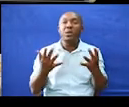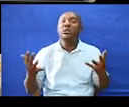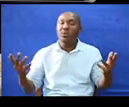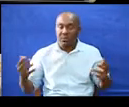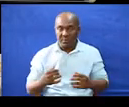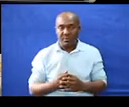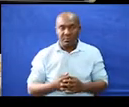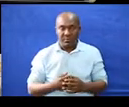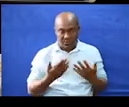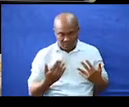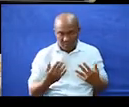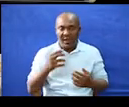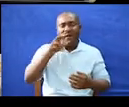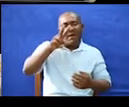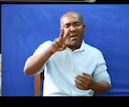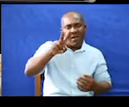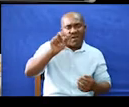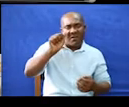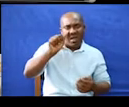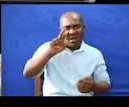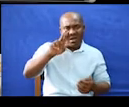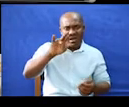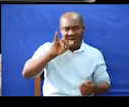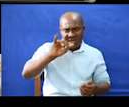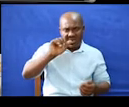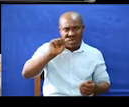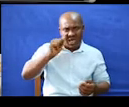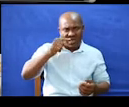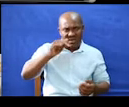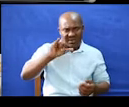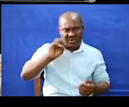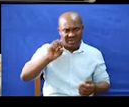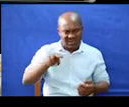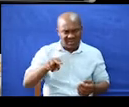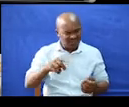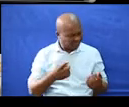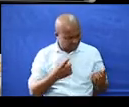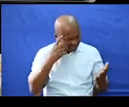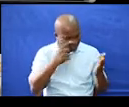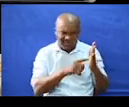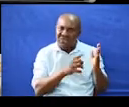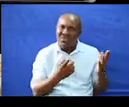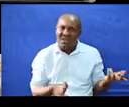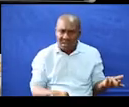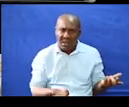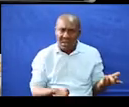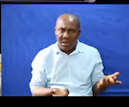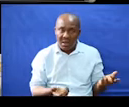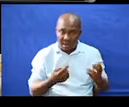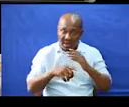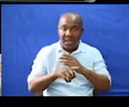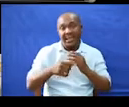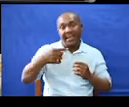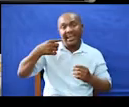is a variation? I'm sure you all know the definition of the term variation as per genetics concept